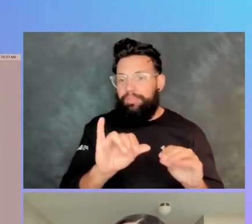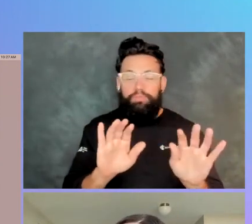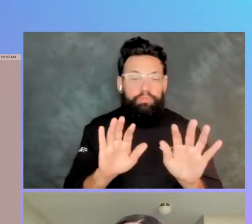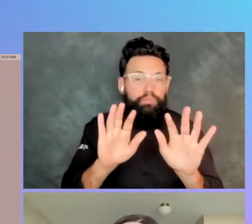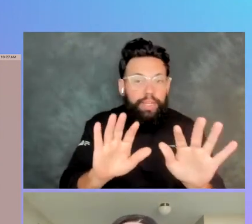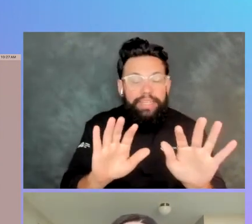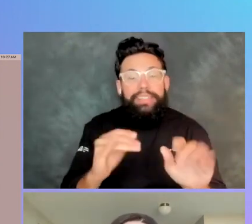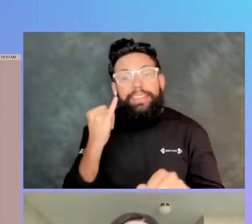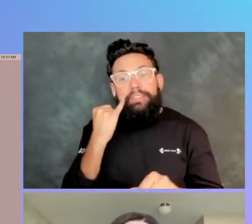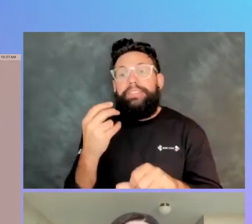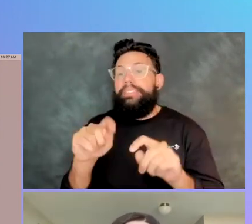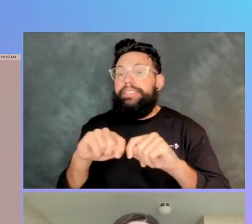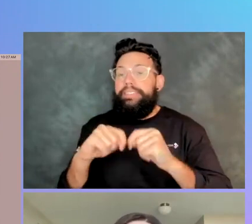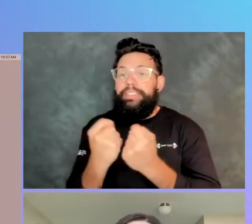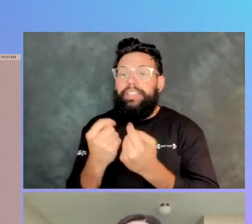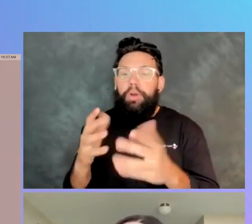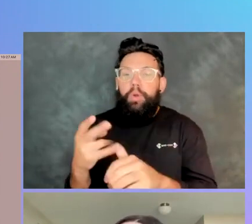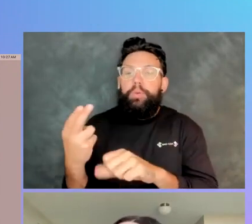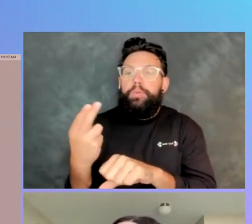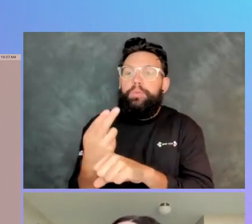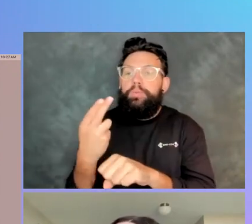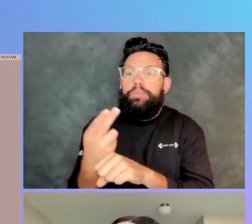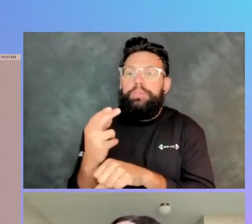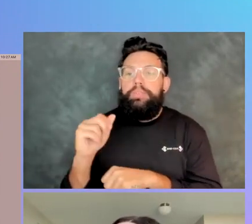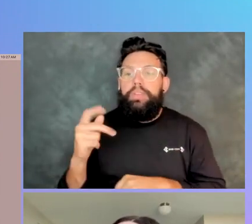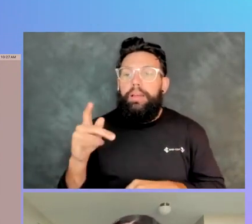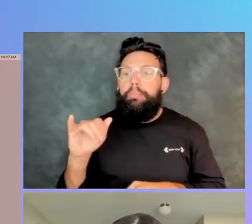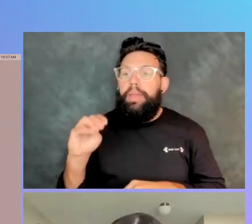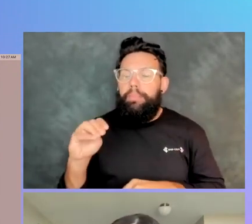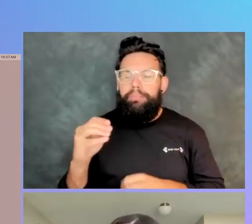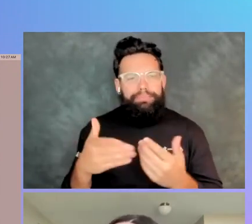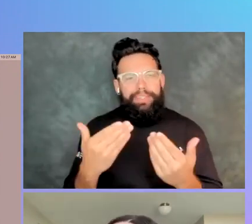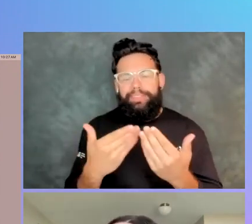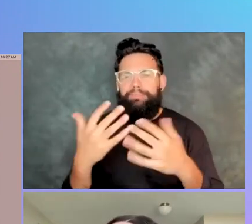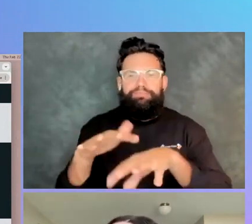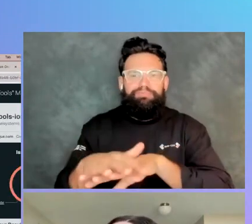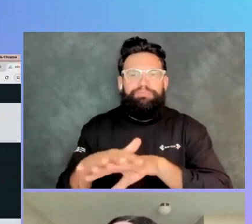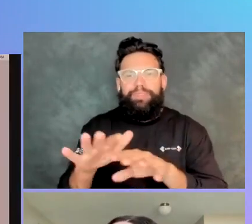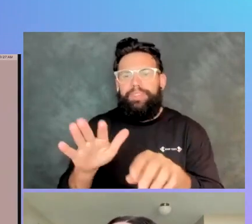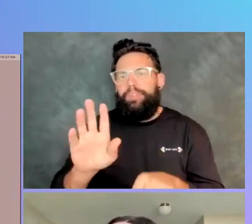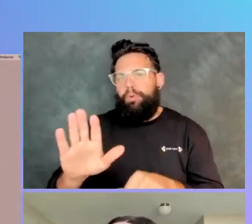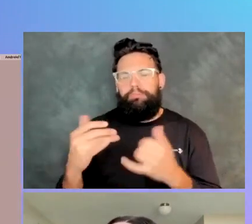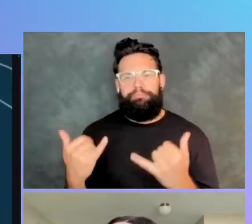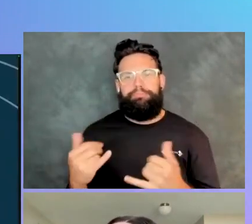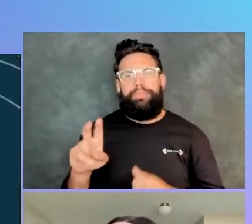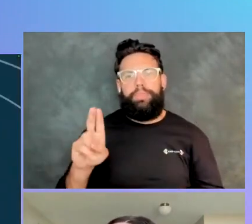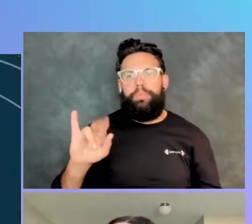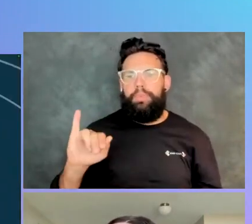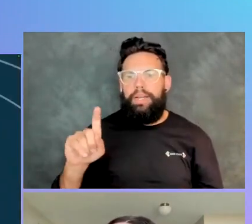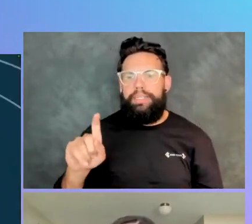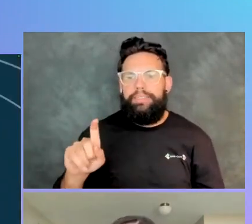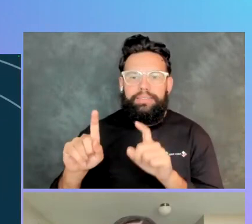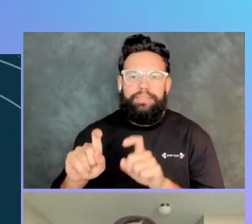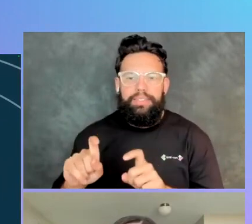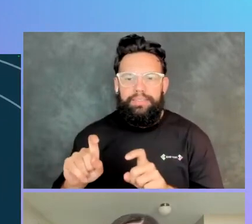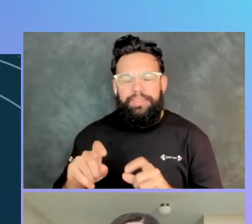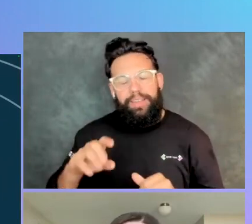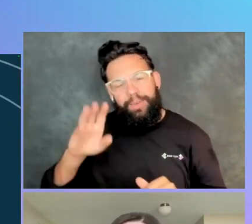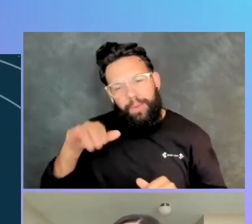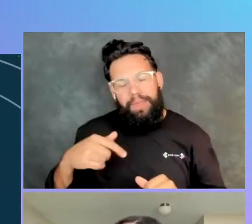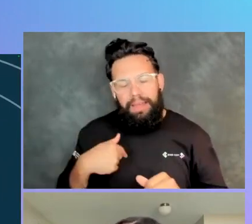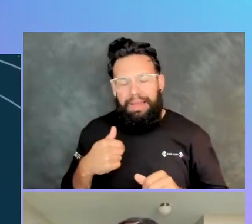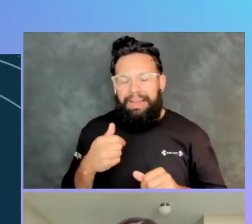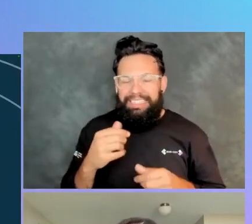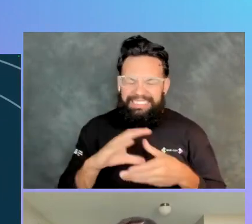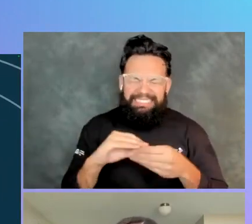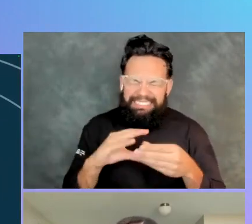to be able to add accessibility testing into your UI tests that you might already have. And then I know I'm going through a lot here, but I'm going to show one